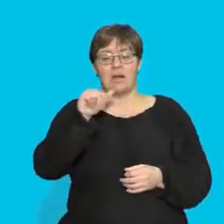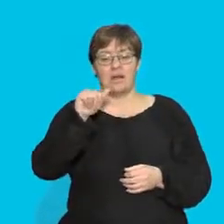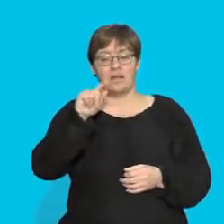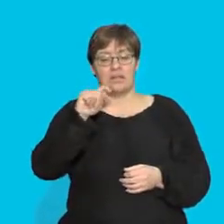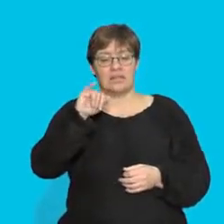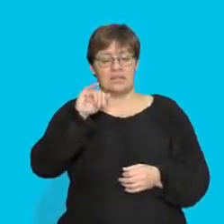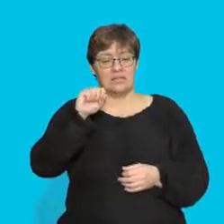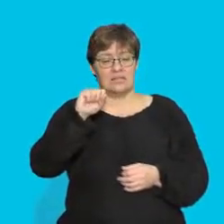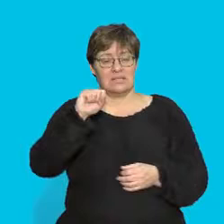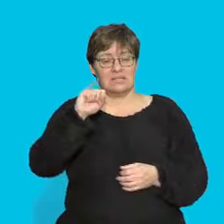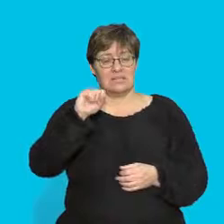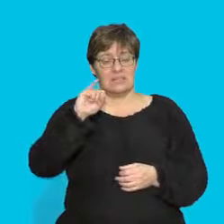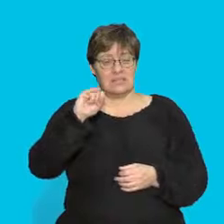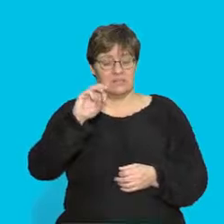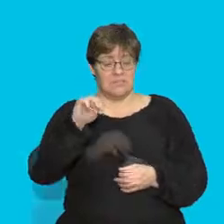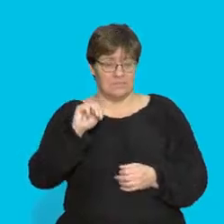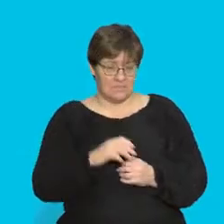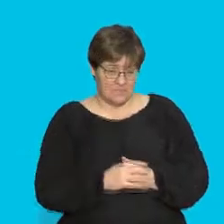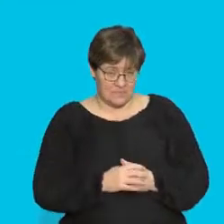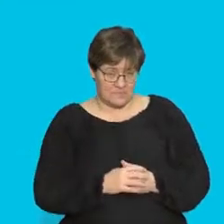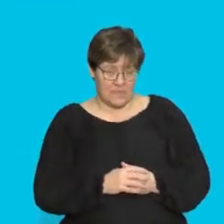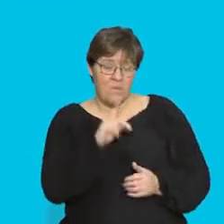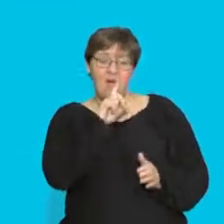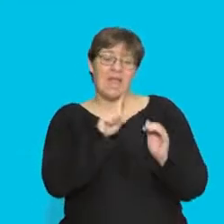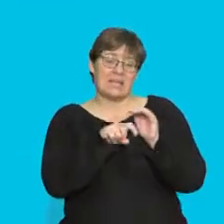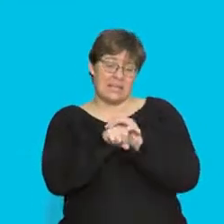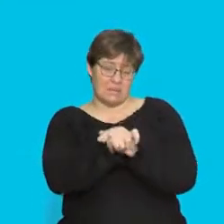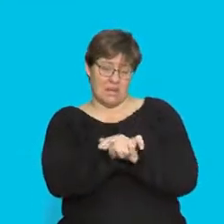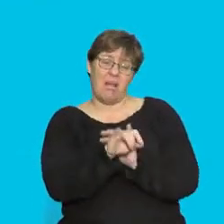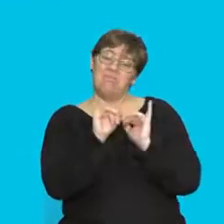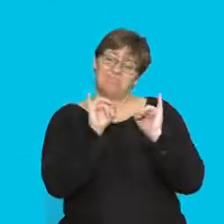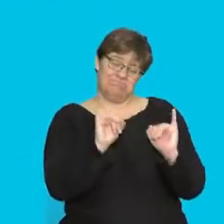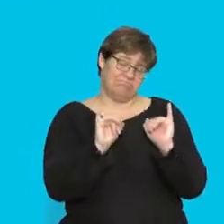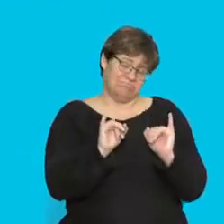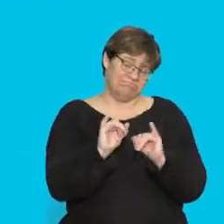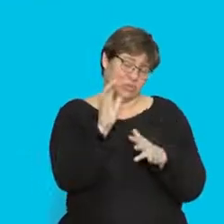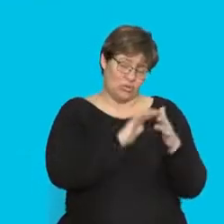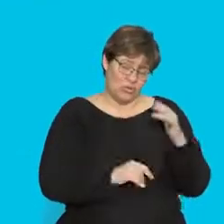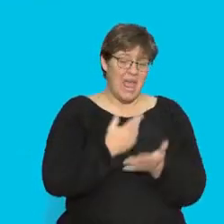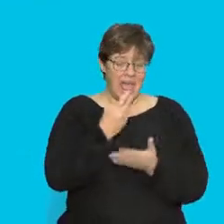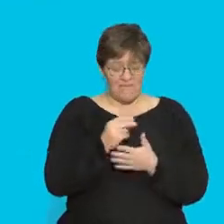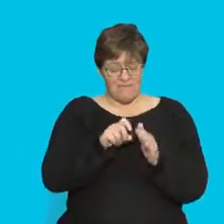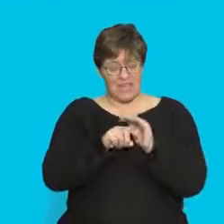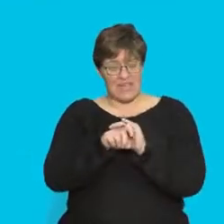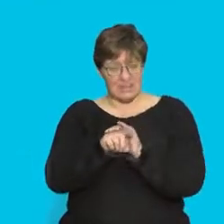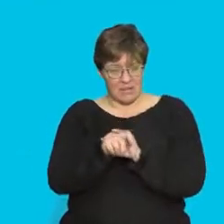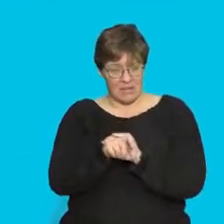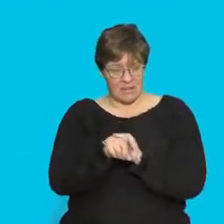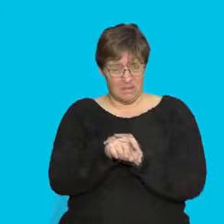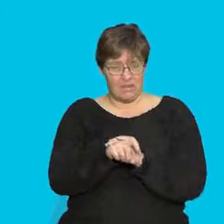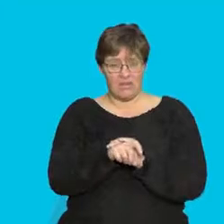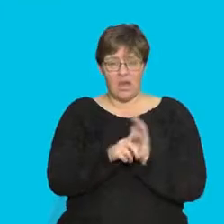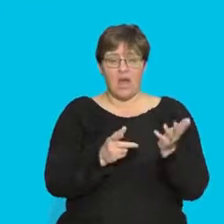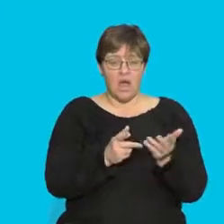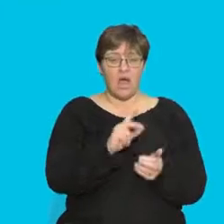the sad story of the parasitized caterpillar. We've got a caterpillar